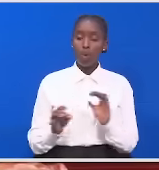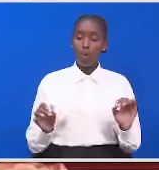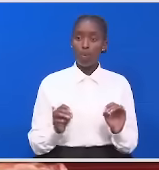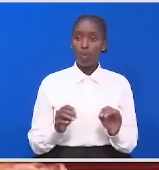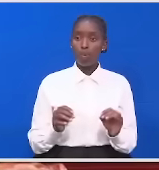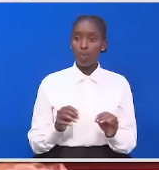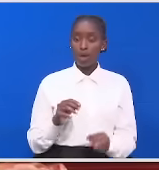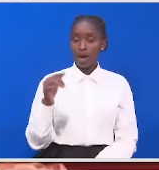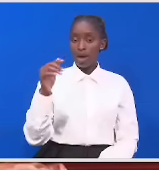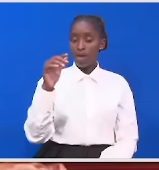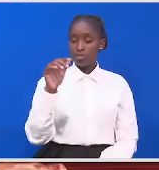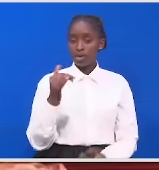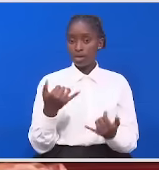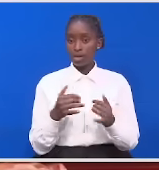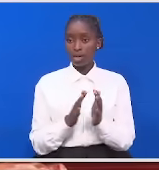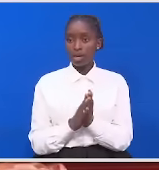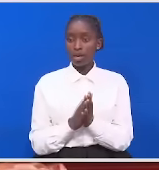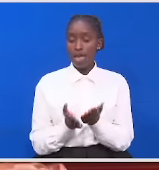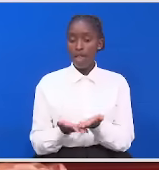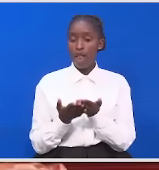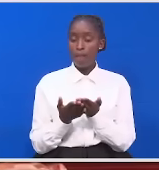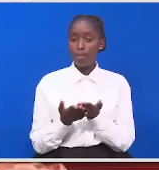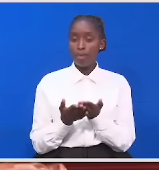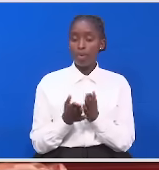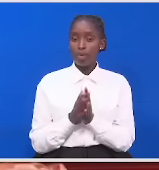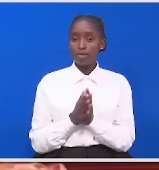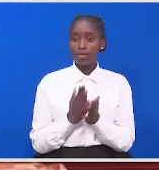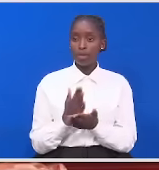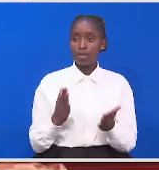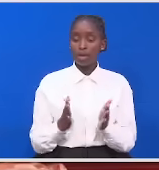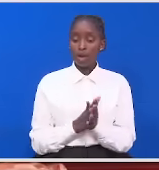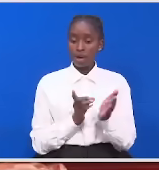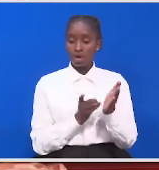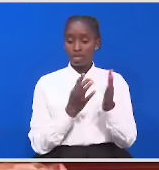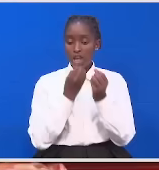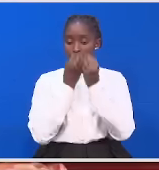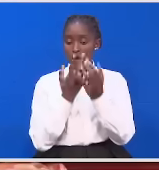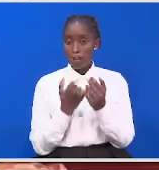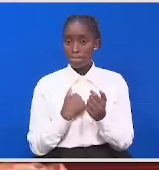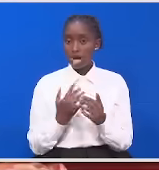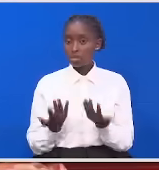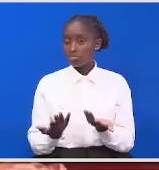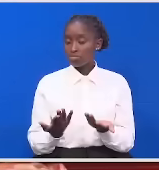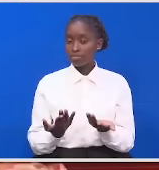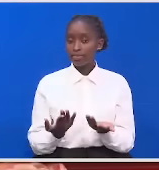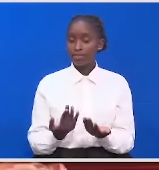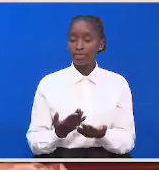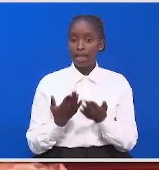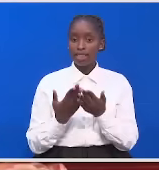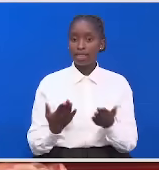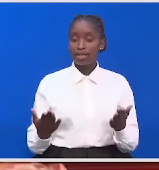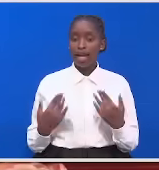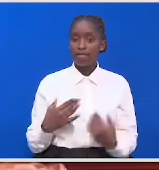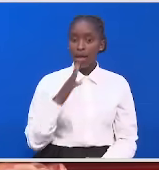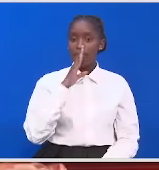gadget to assist. And the doctor has informed me that these are going